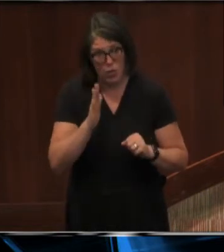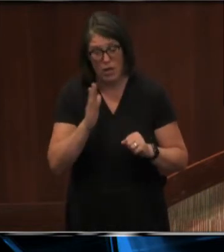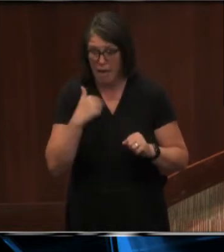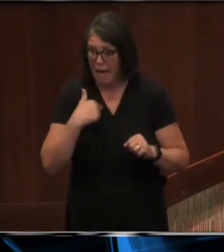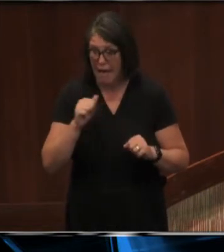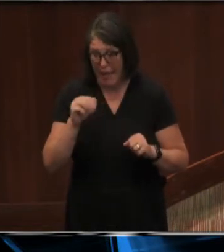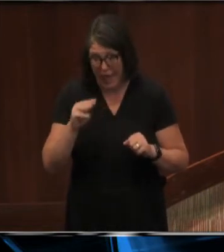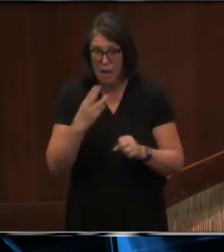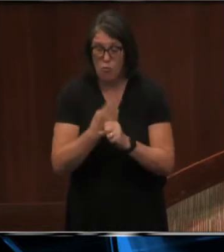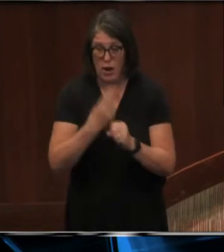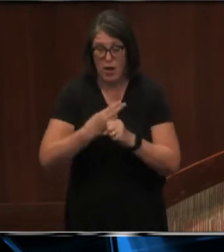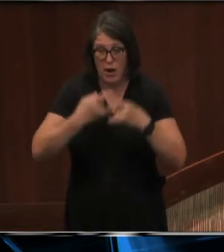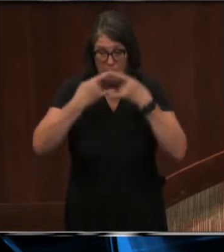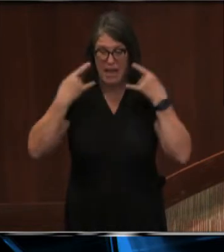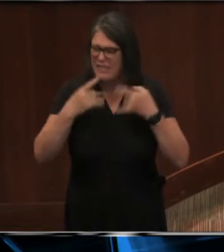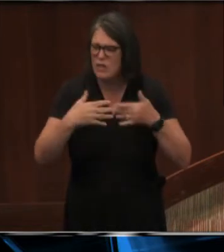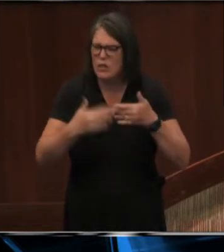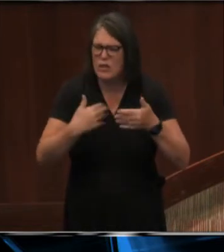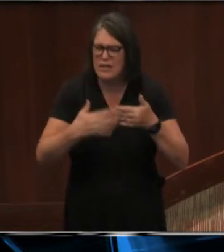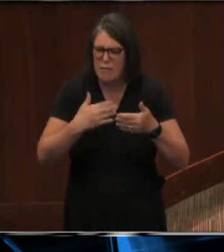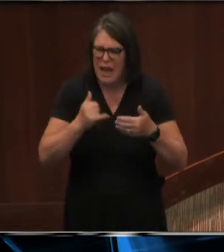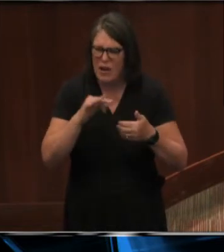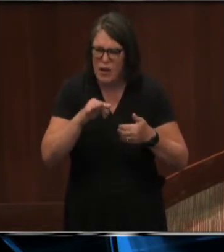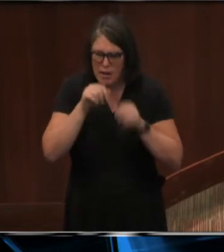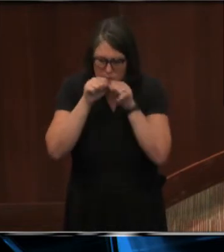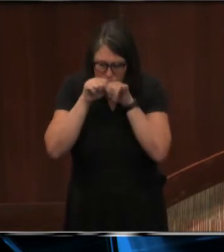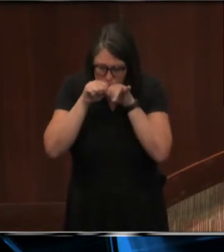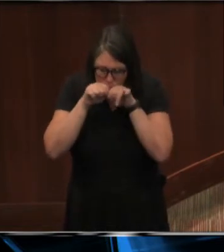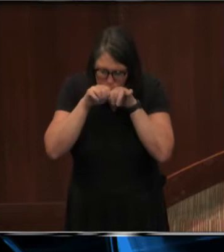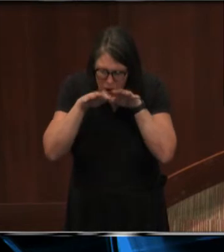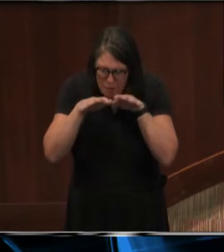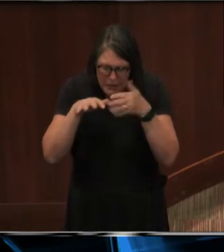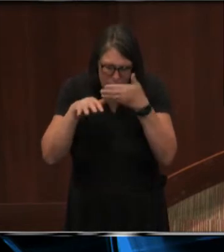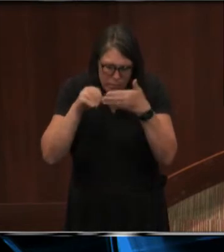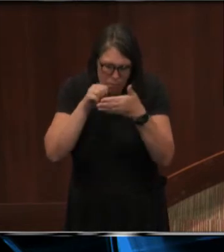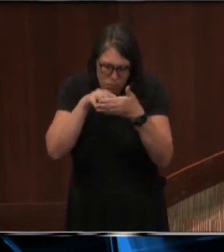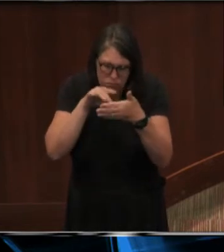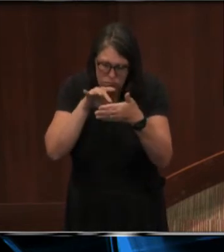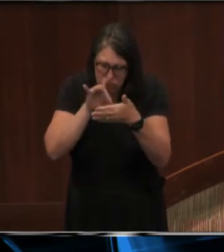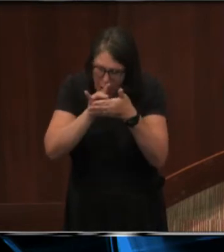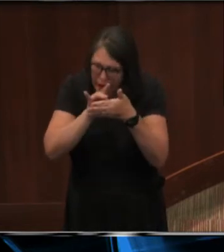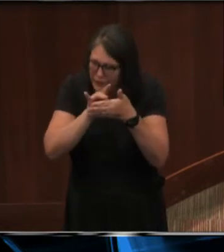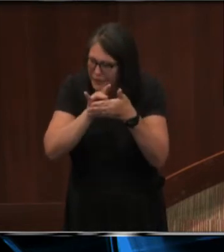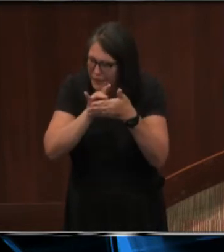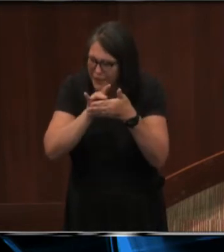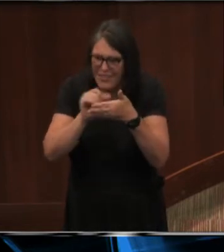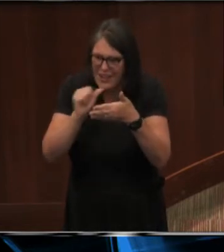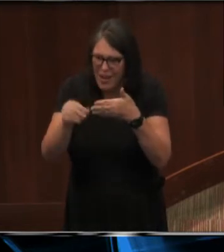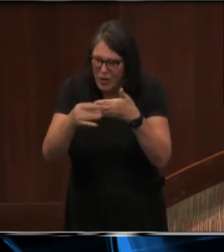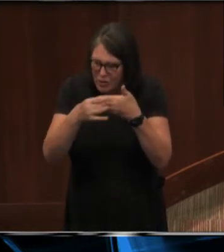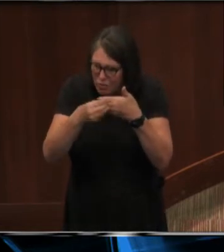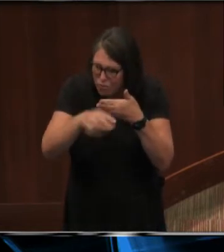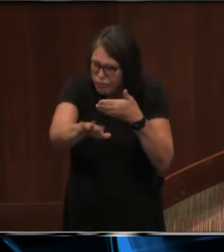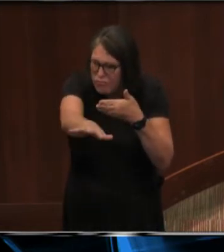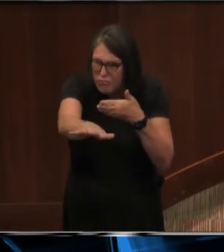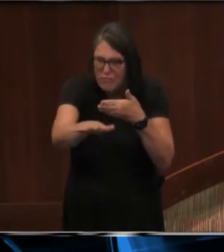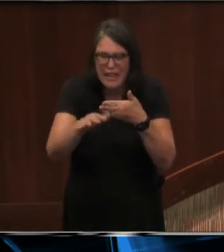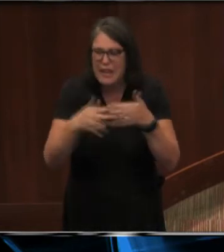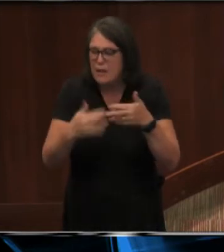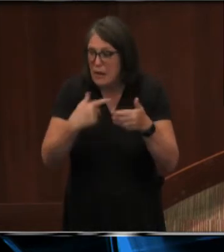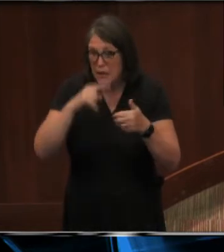And so even if I were to have droplets, they are caught and they don't spread nearly the distance that they would, even if I were to